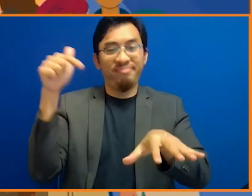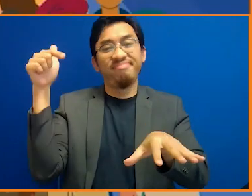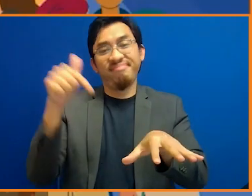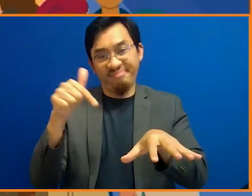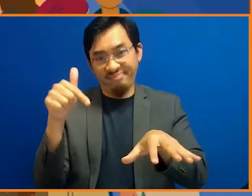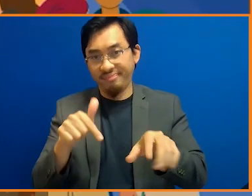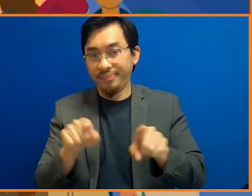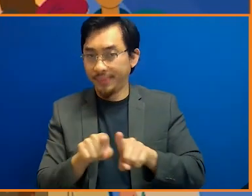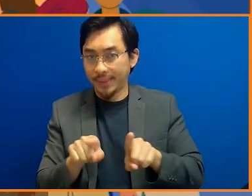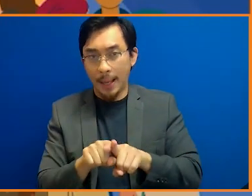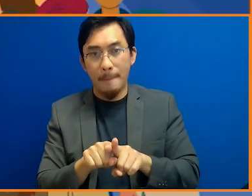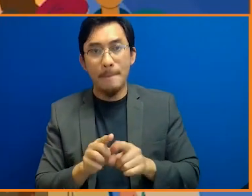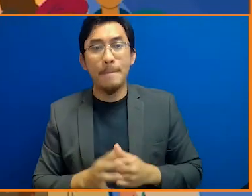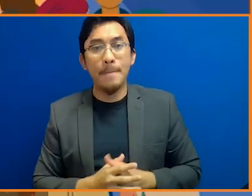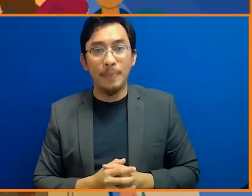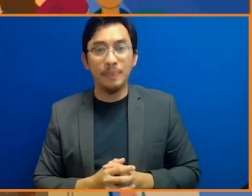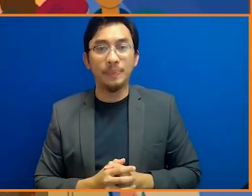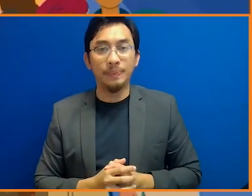well.